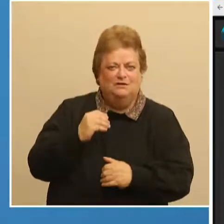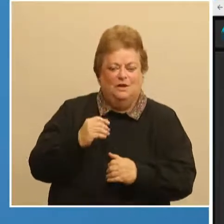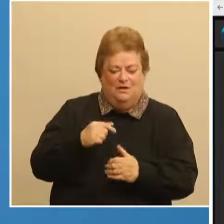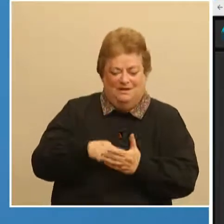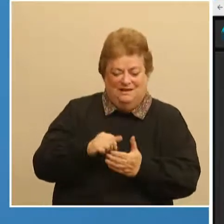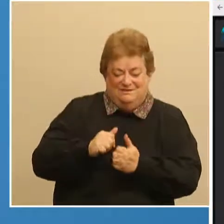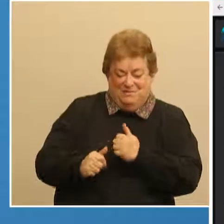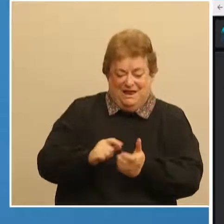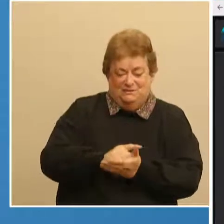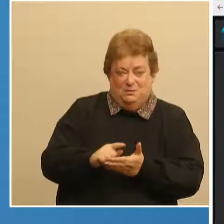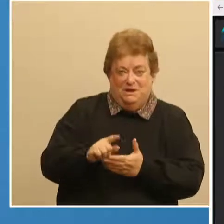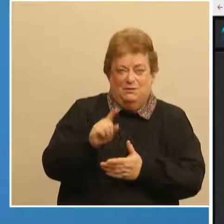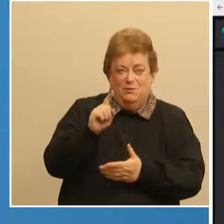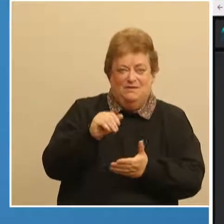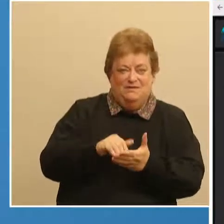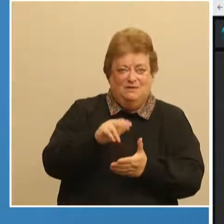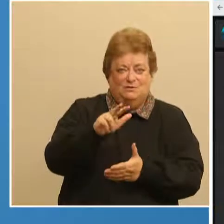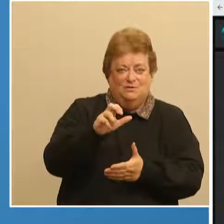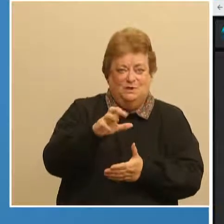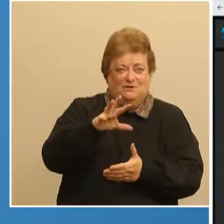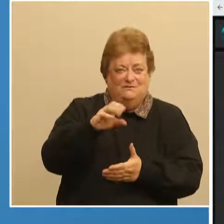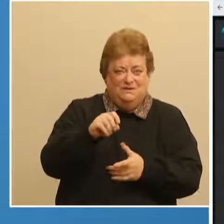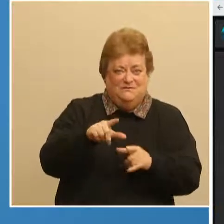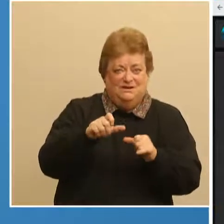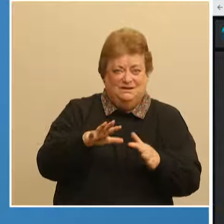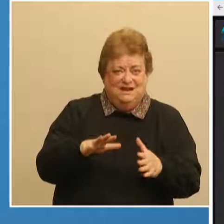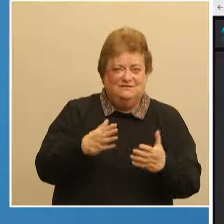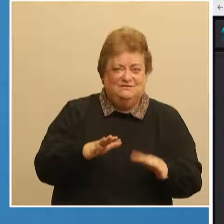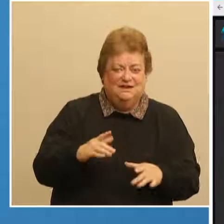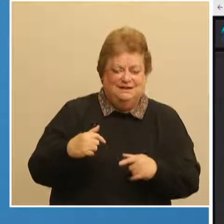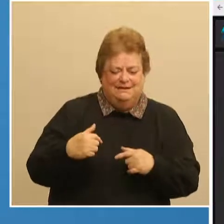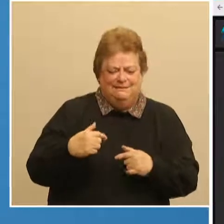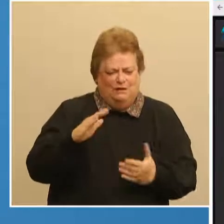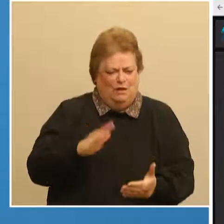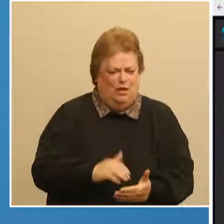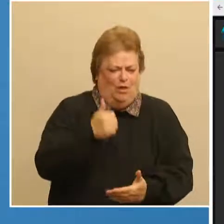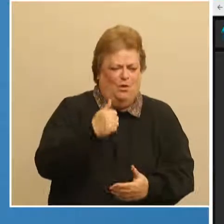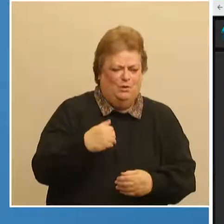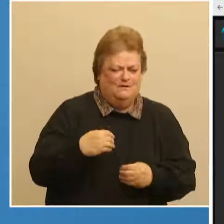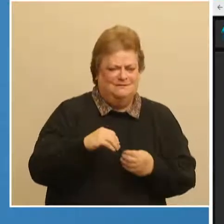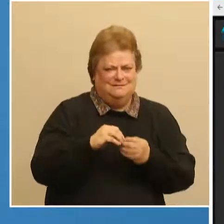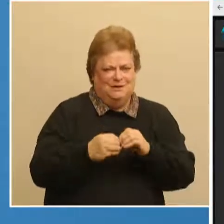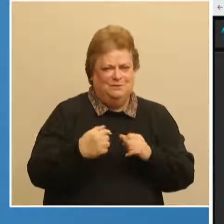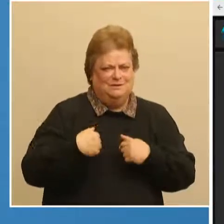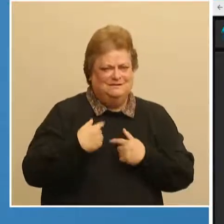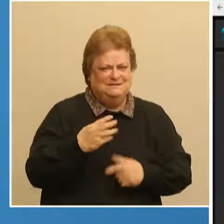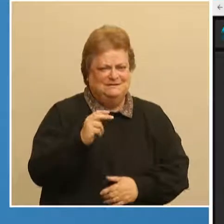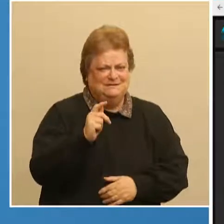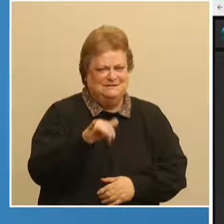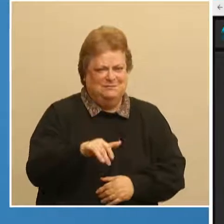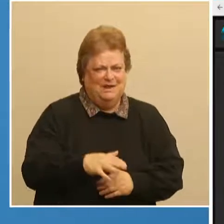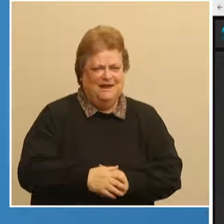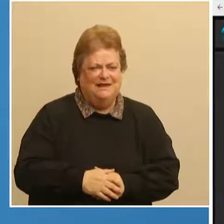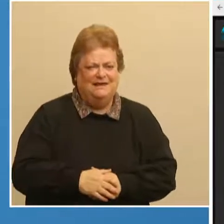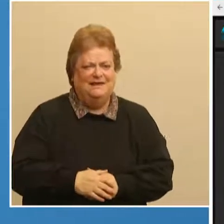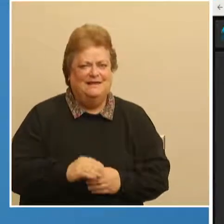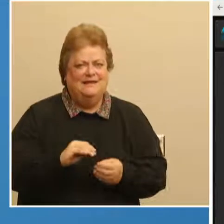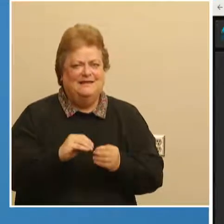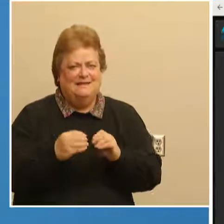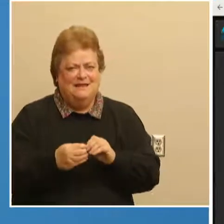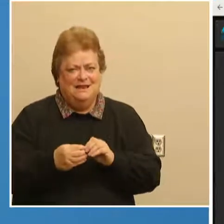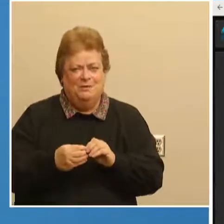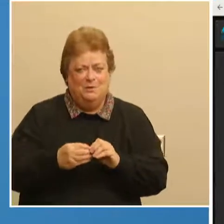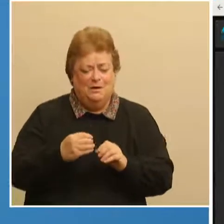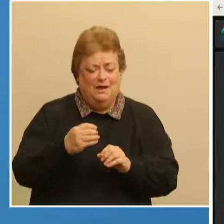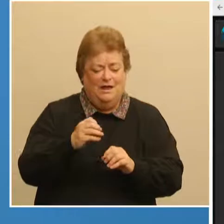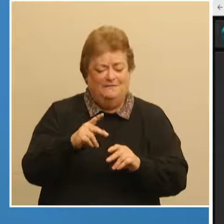were completed, the lowest weekly total since last May. The decline also continues in the number of COVID-19